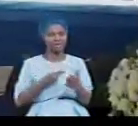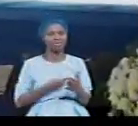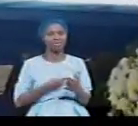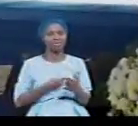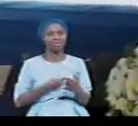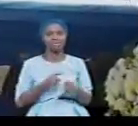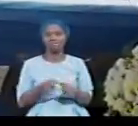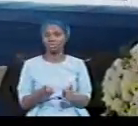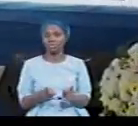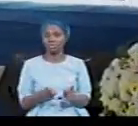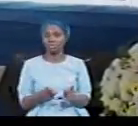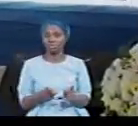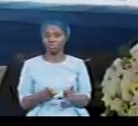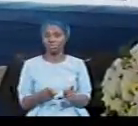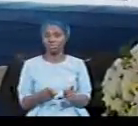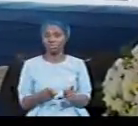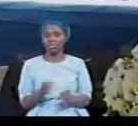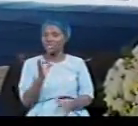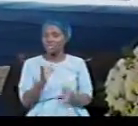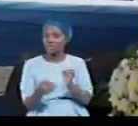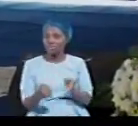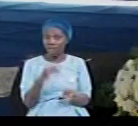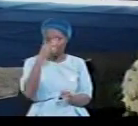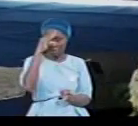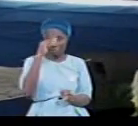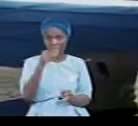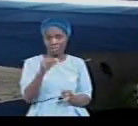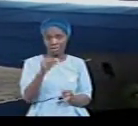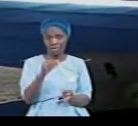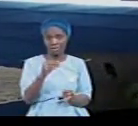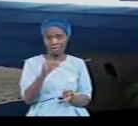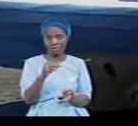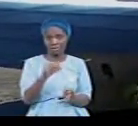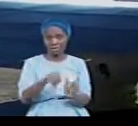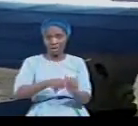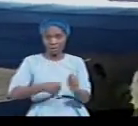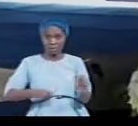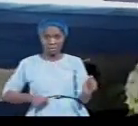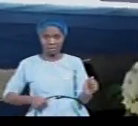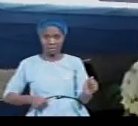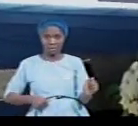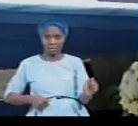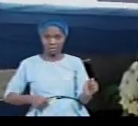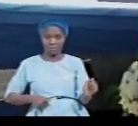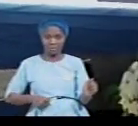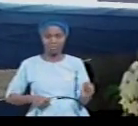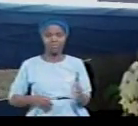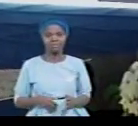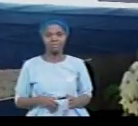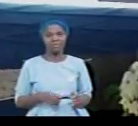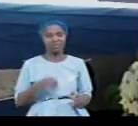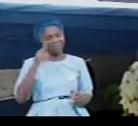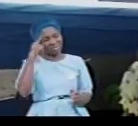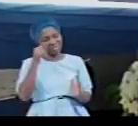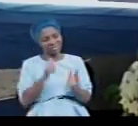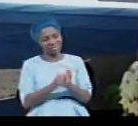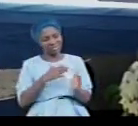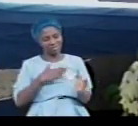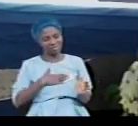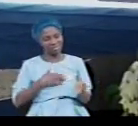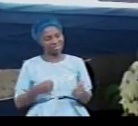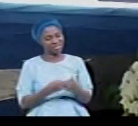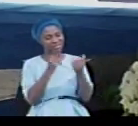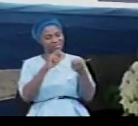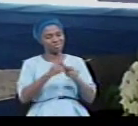But if any man draw back, my challenge is too much. If I